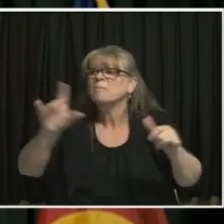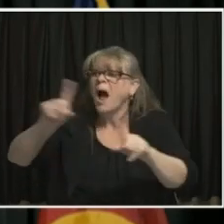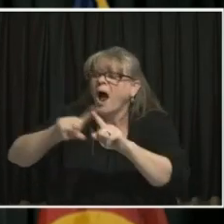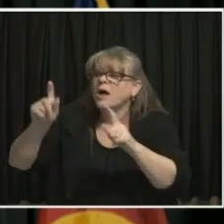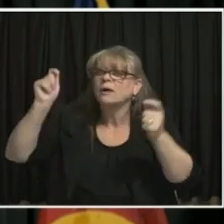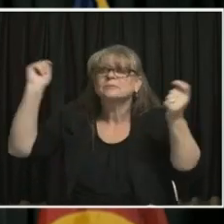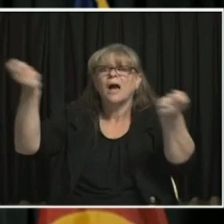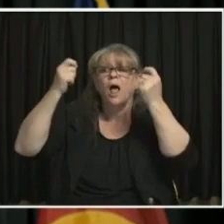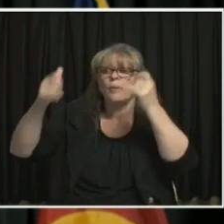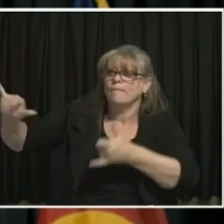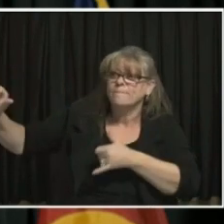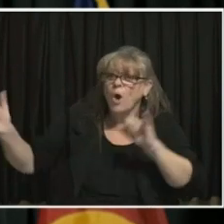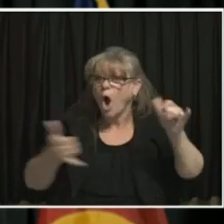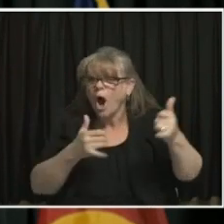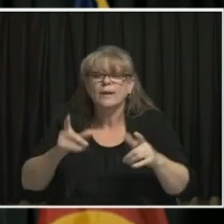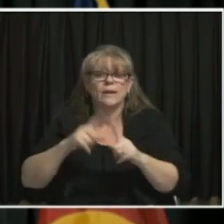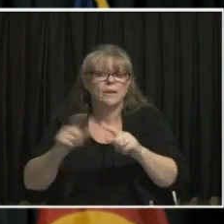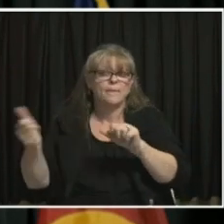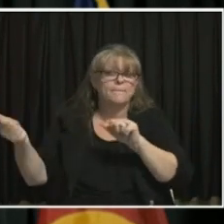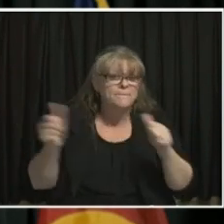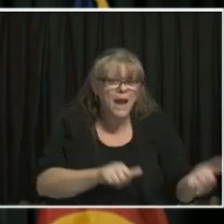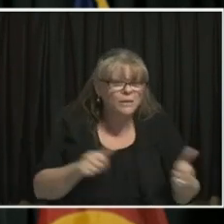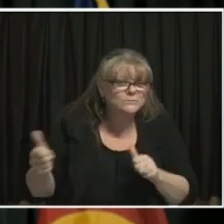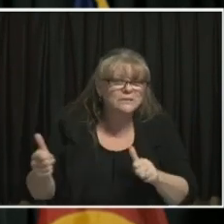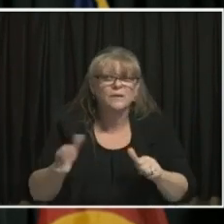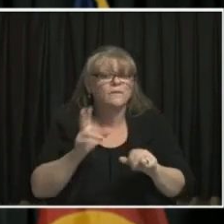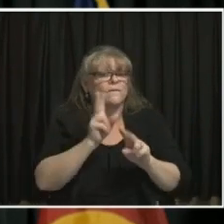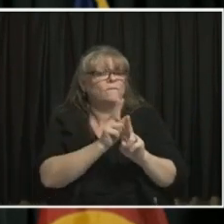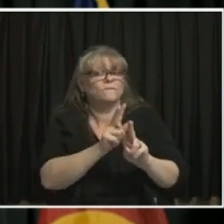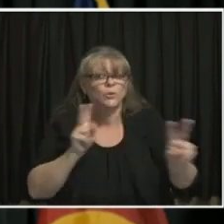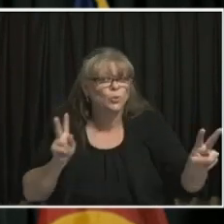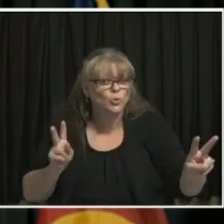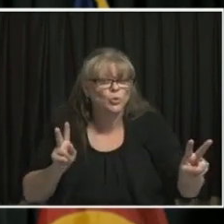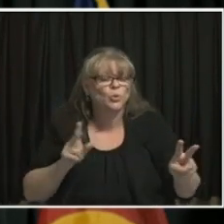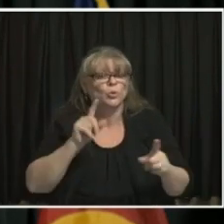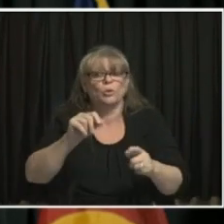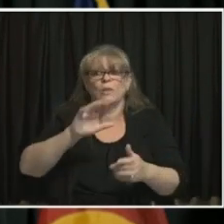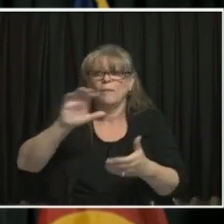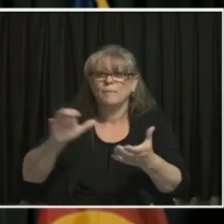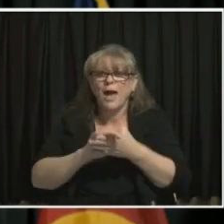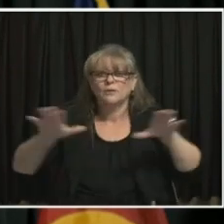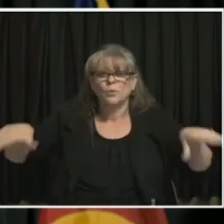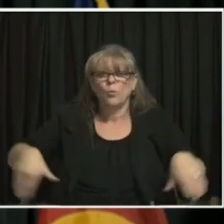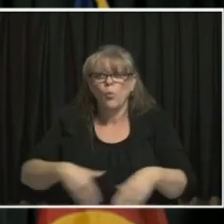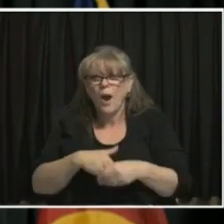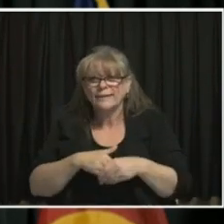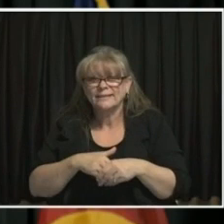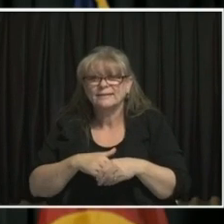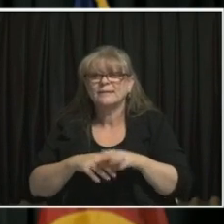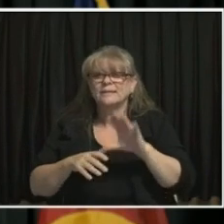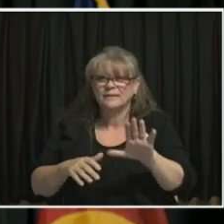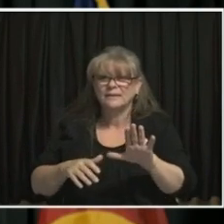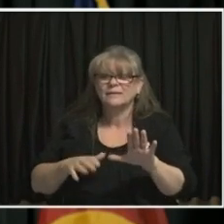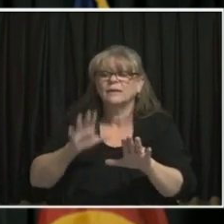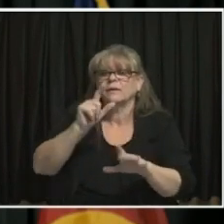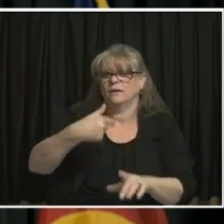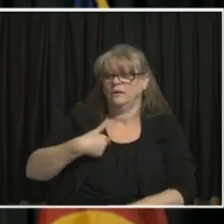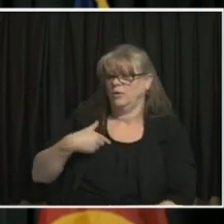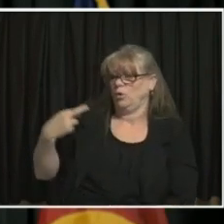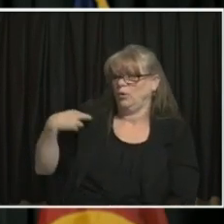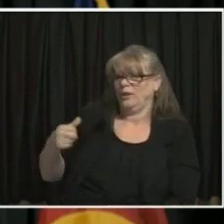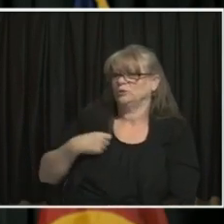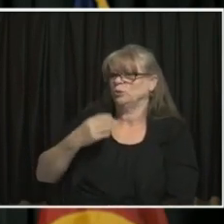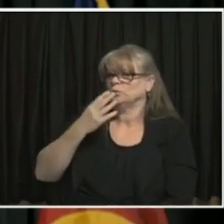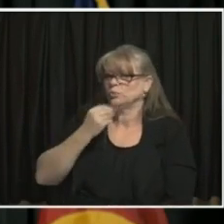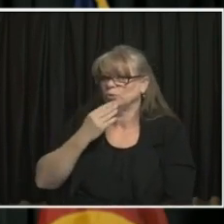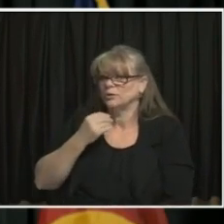of a funeral, in many religions, including my own, the religious component of a funeral has to occur within a limited period of time, and it should occur.